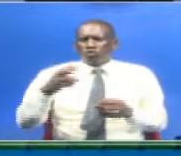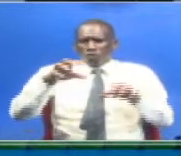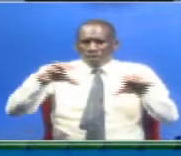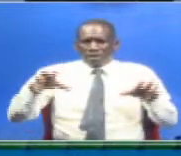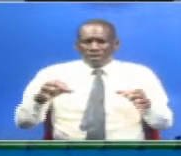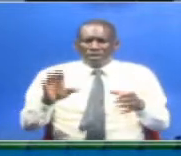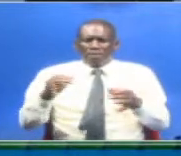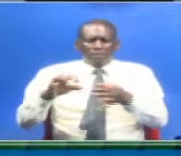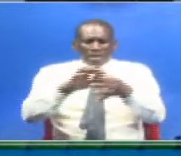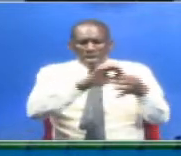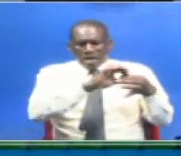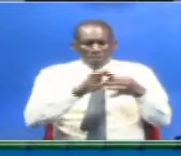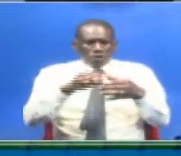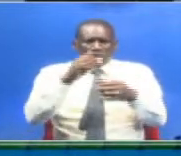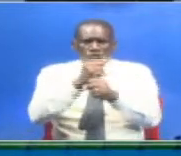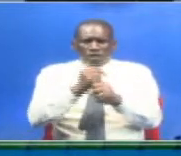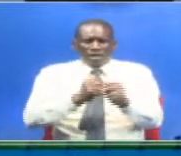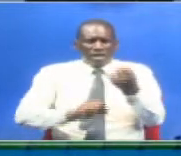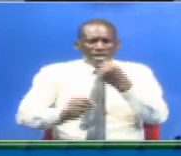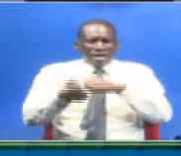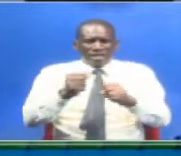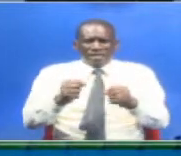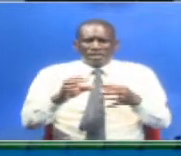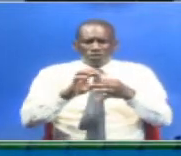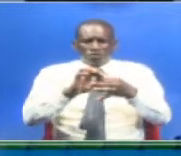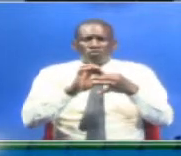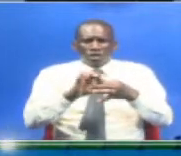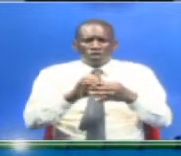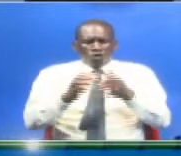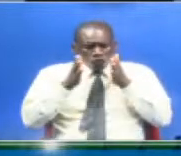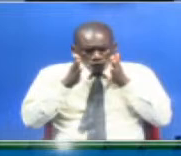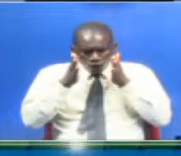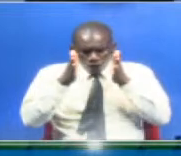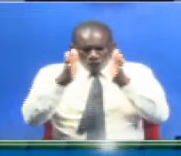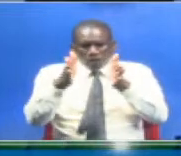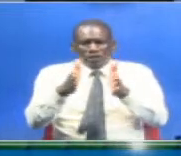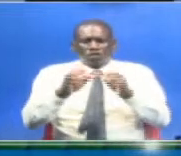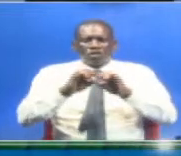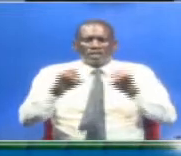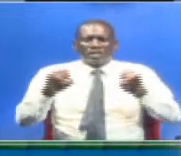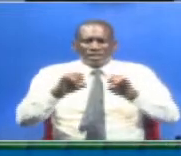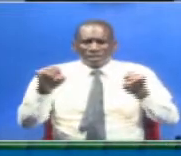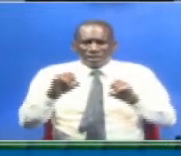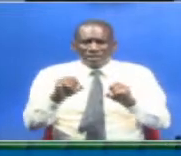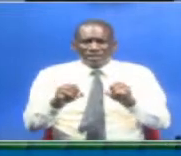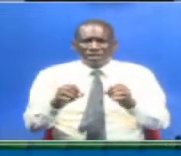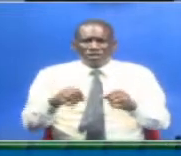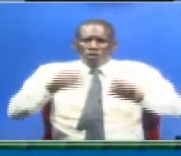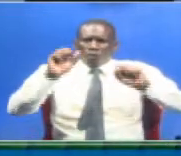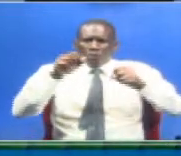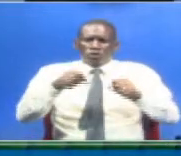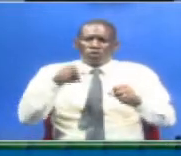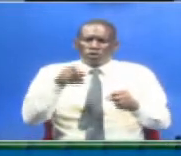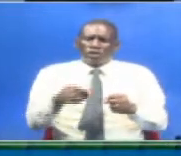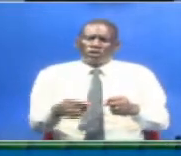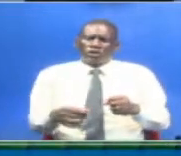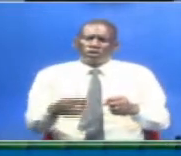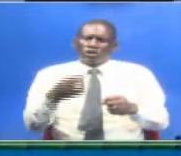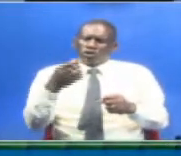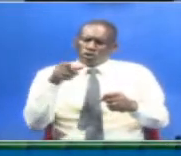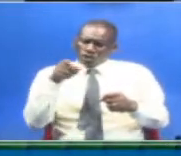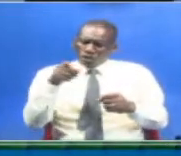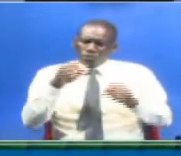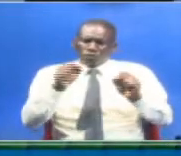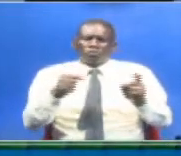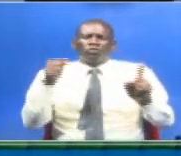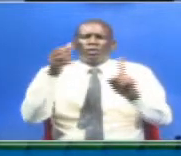efforts, acting in unity, and focusing on integrity, the potential of this tool can be realized. And